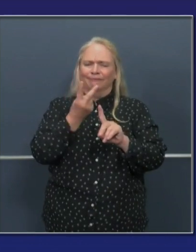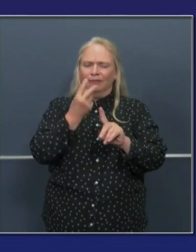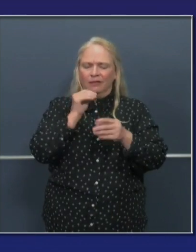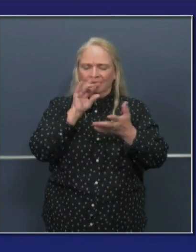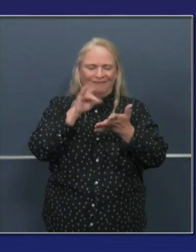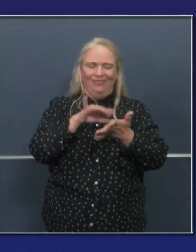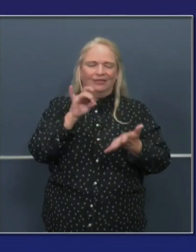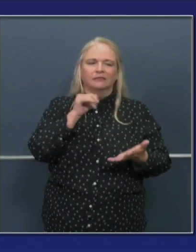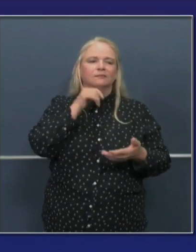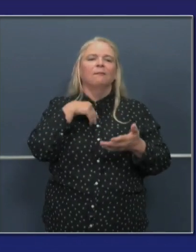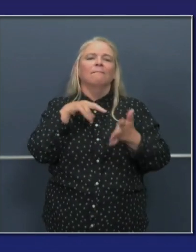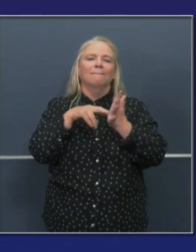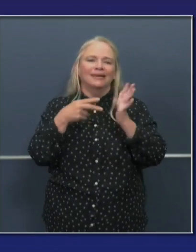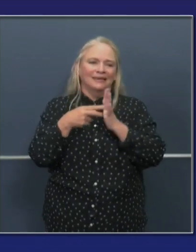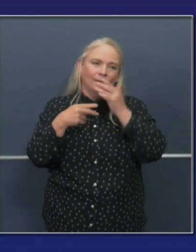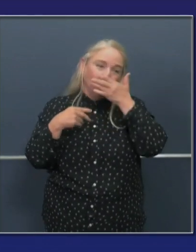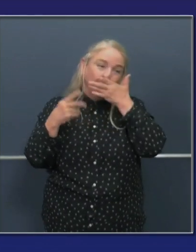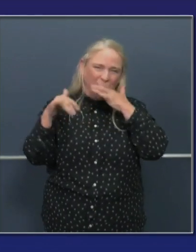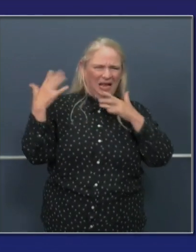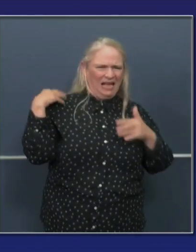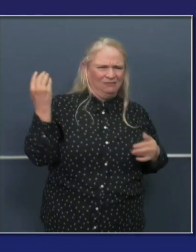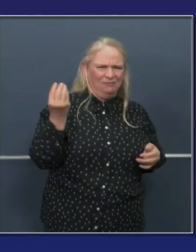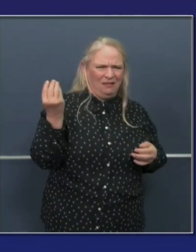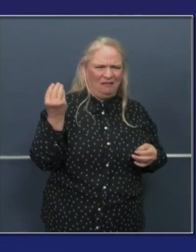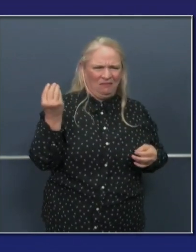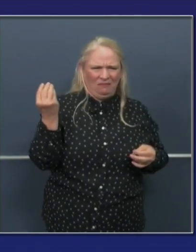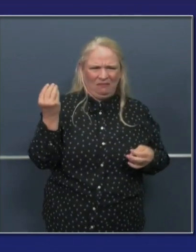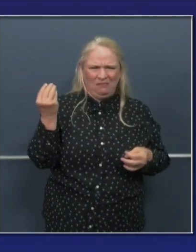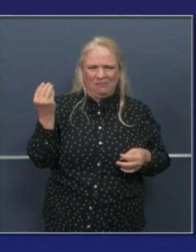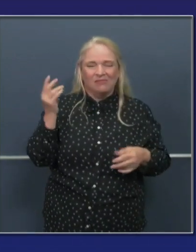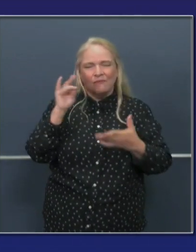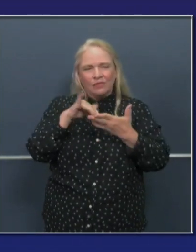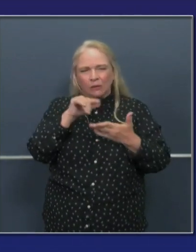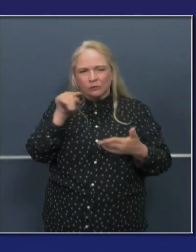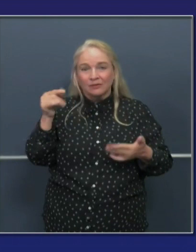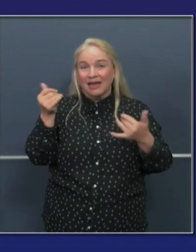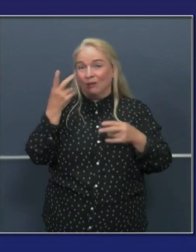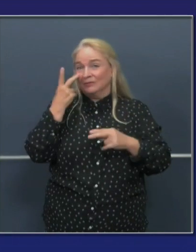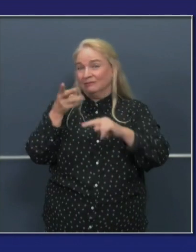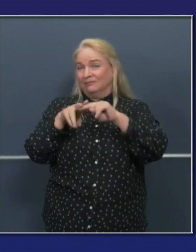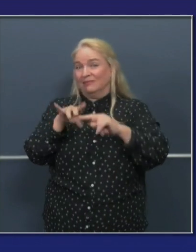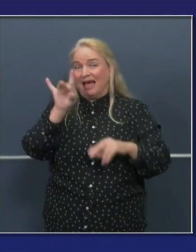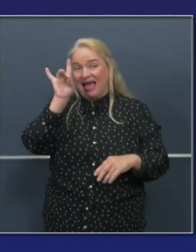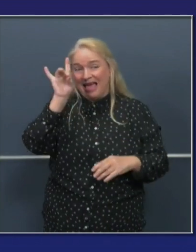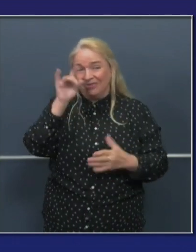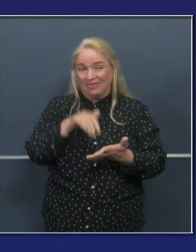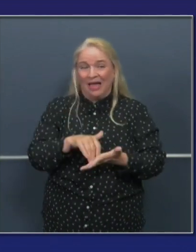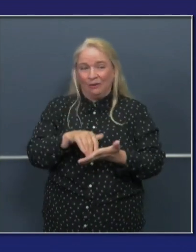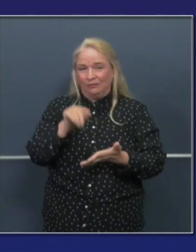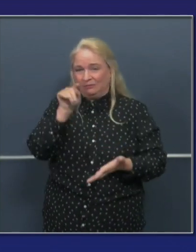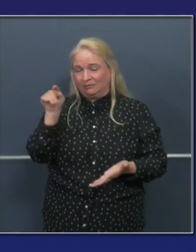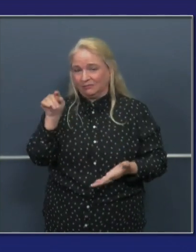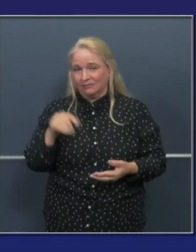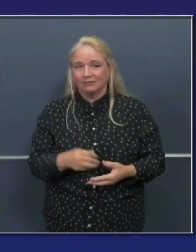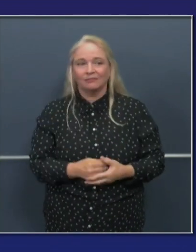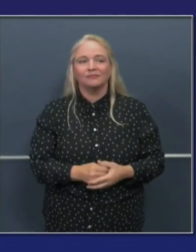7,876. That was on Monday, was a 7-day average. You see it's increasing just 2 days later,